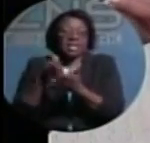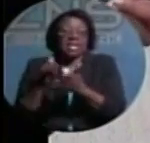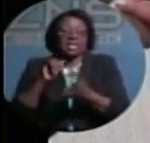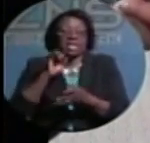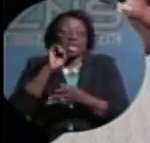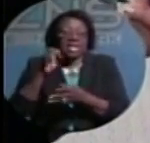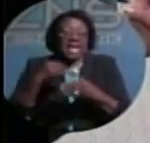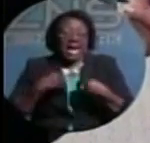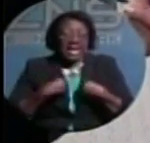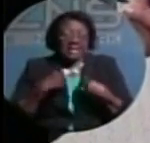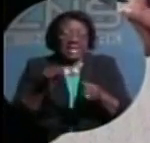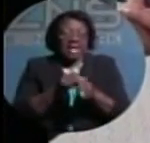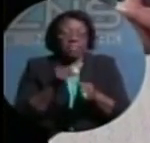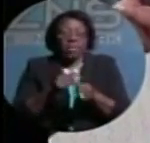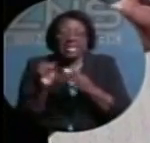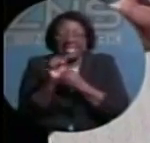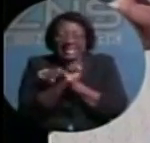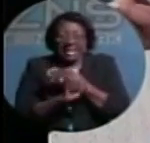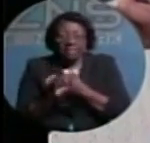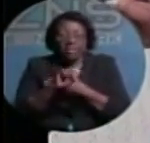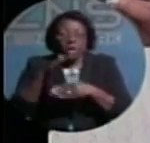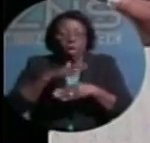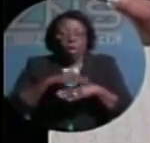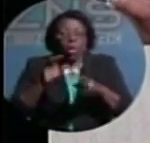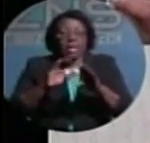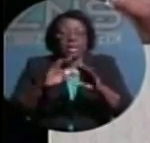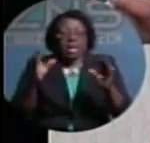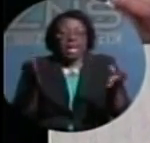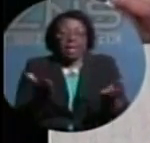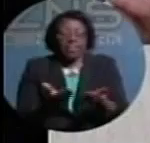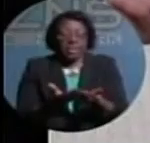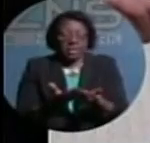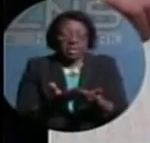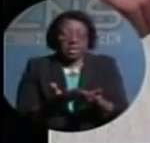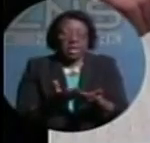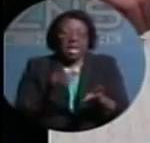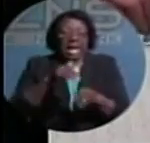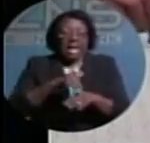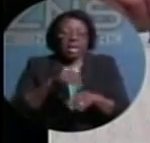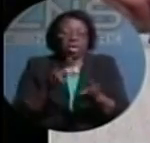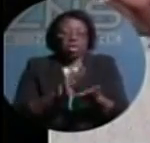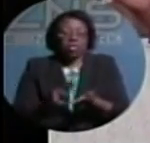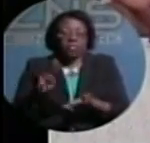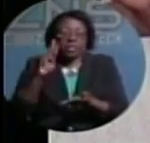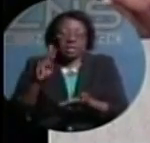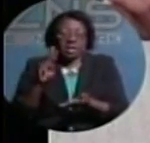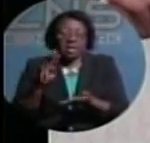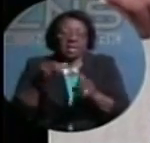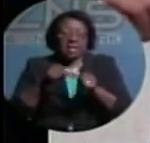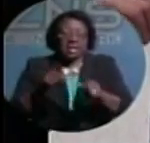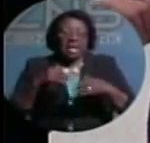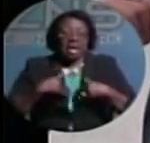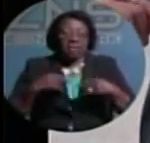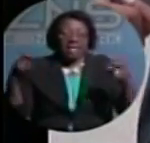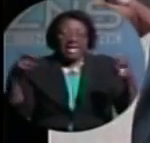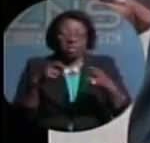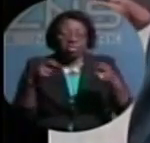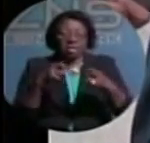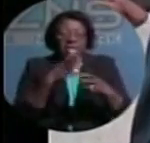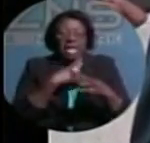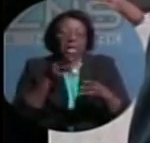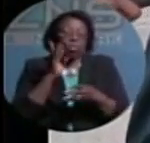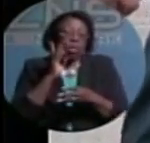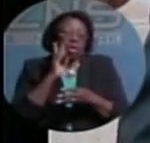everyone is safe on the campus. The campus at Mona still has power and water. There are some reports